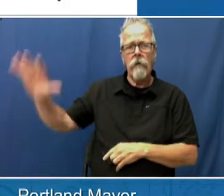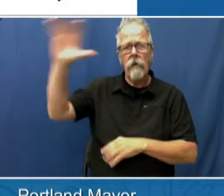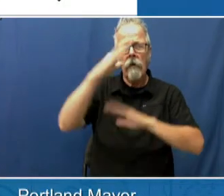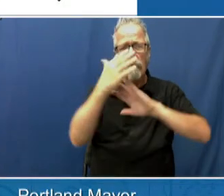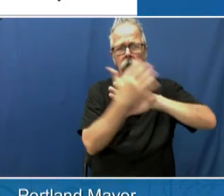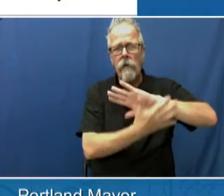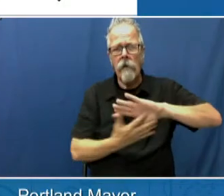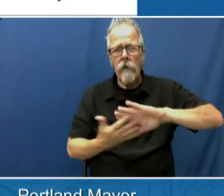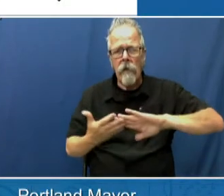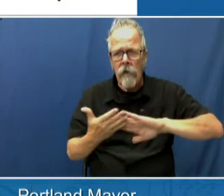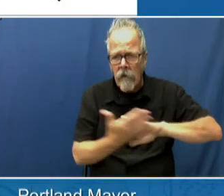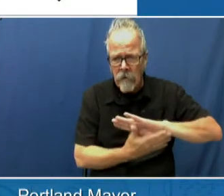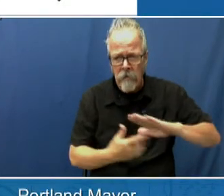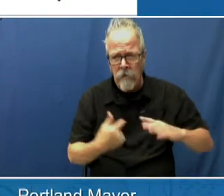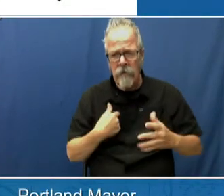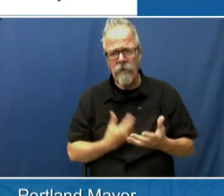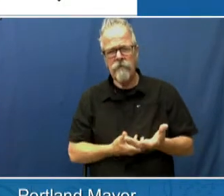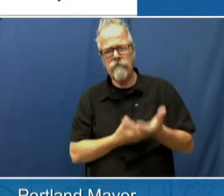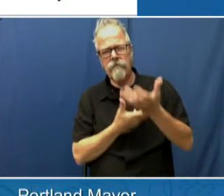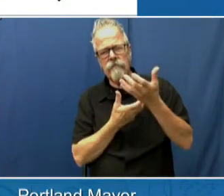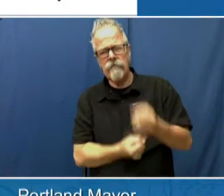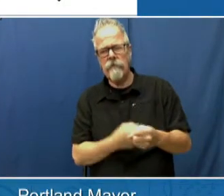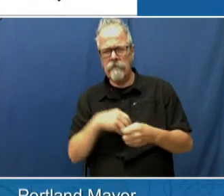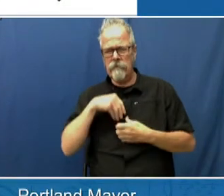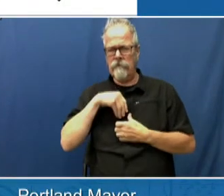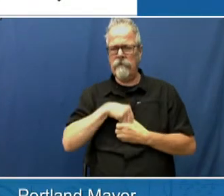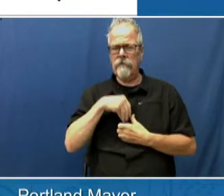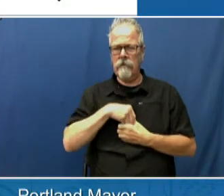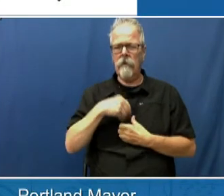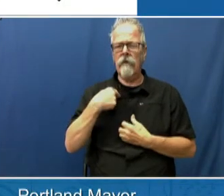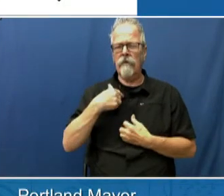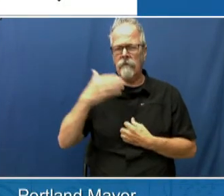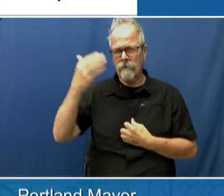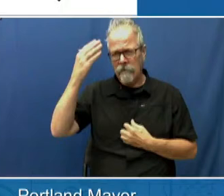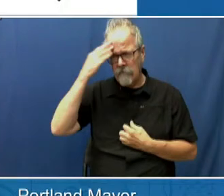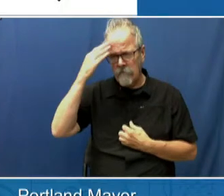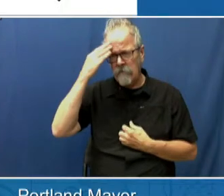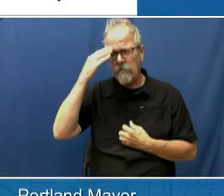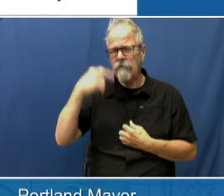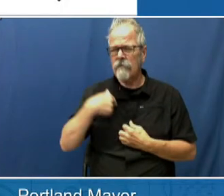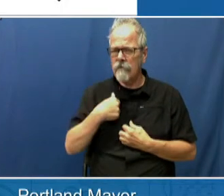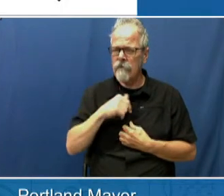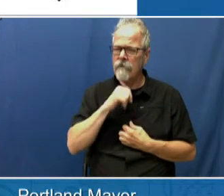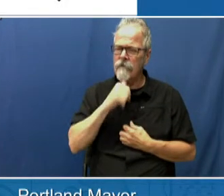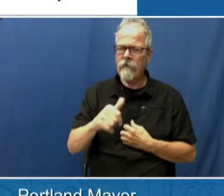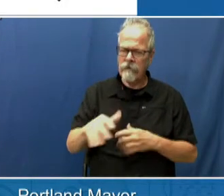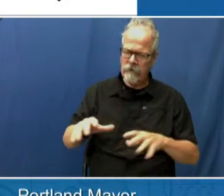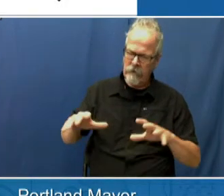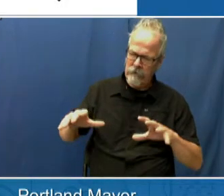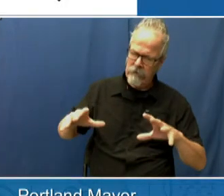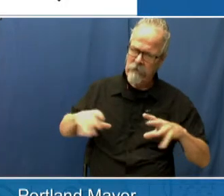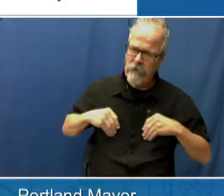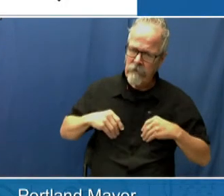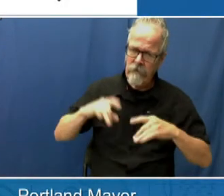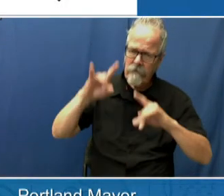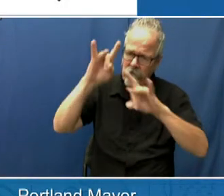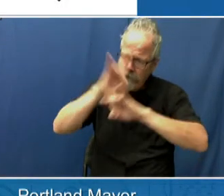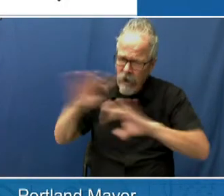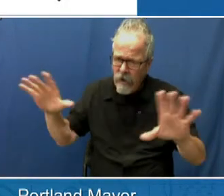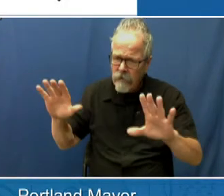that I speak for all Portlanders when I say that we will not tolerate acts of violence,